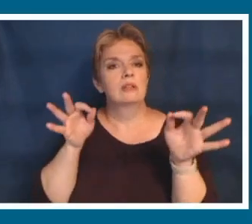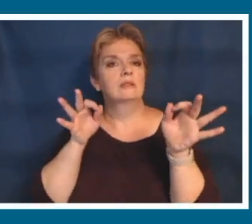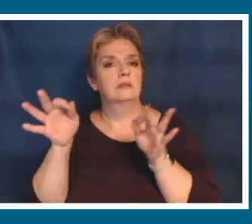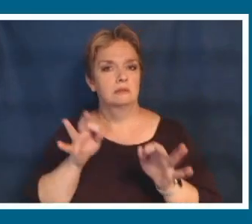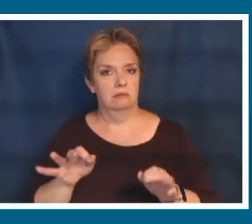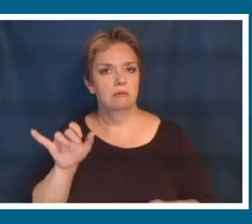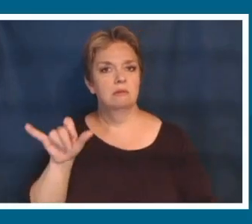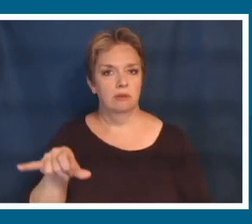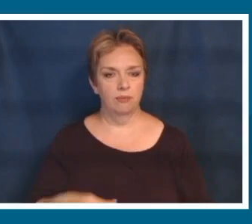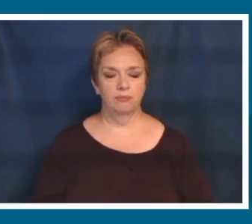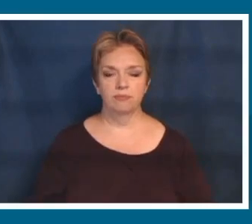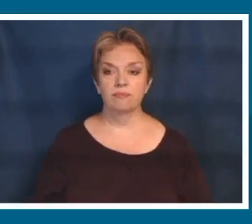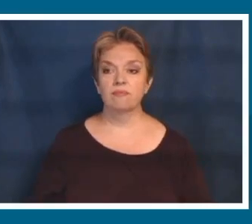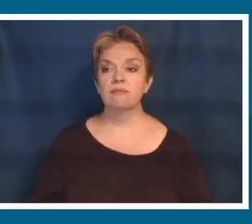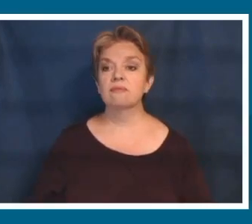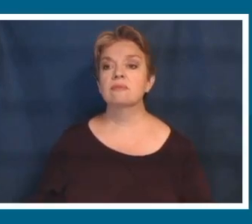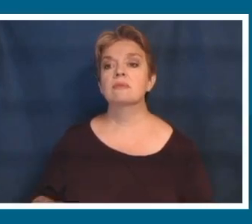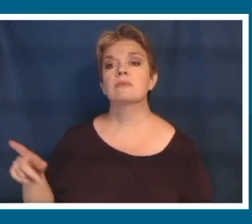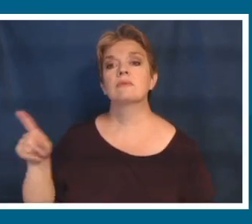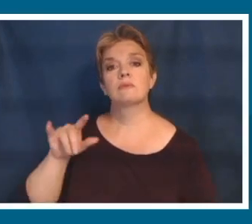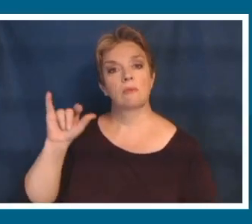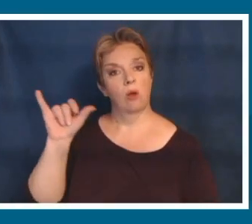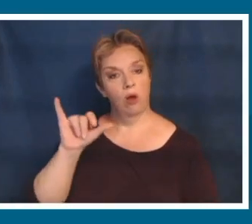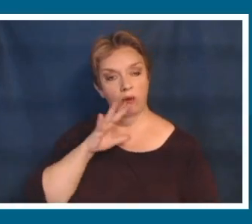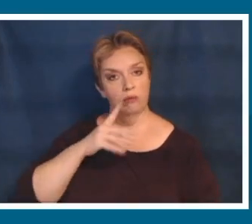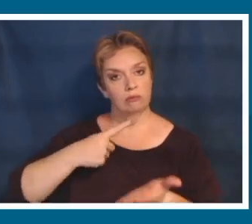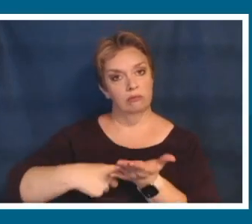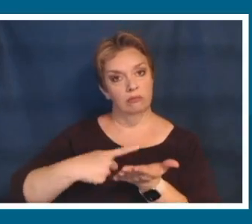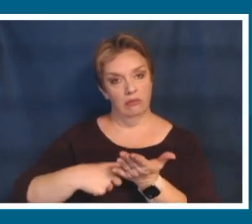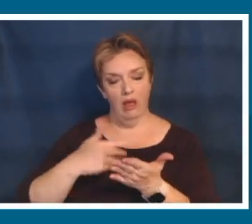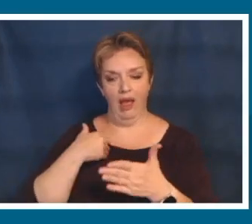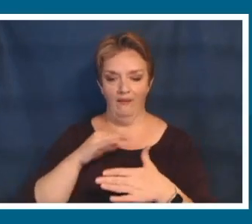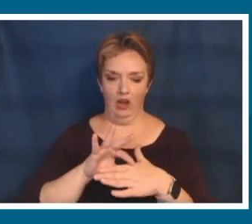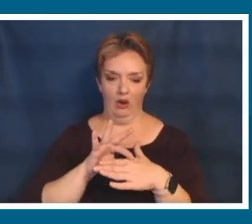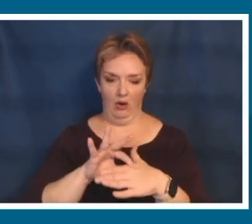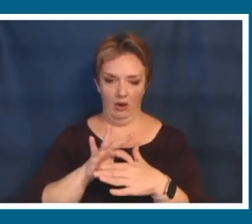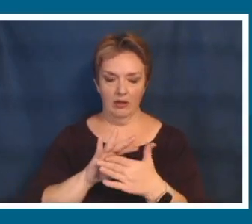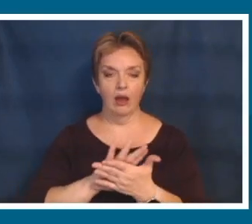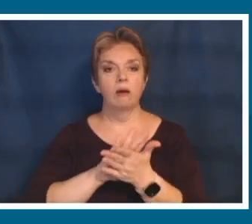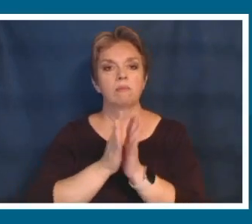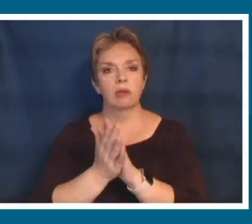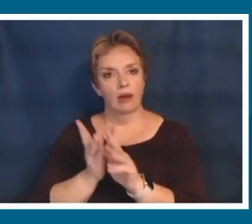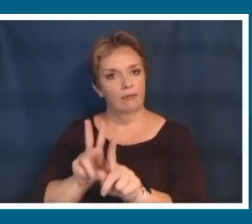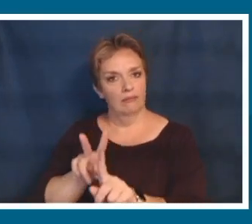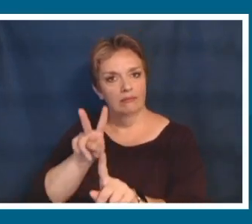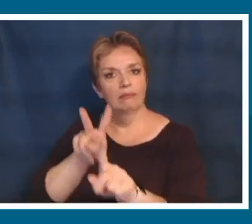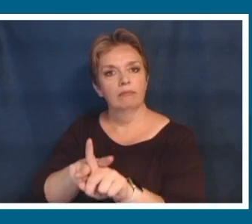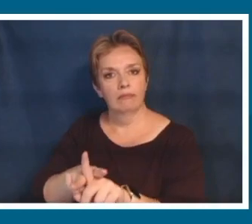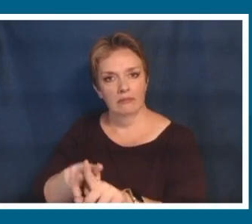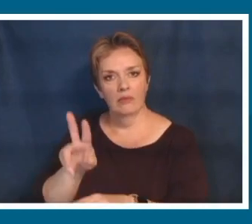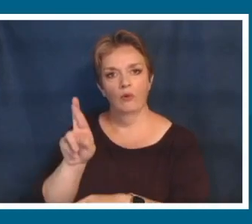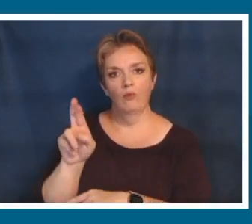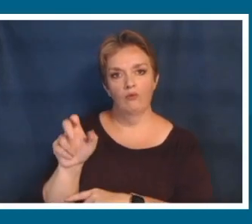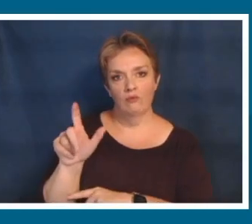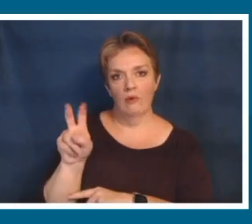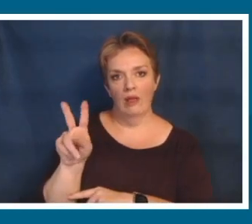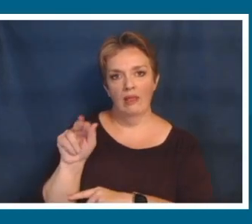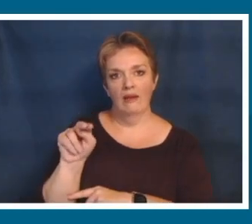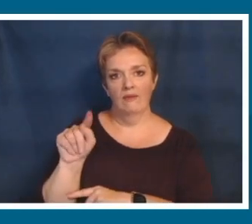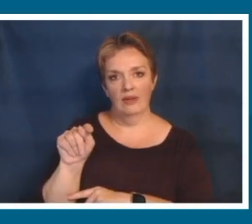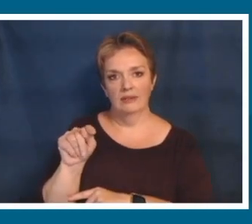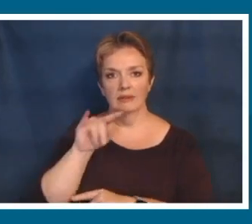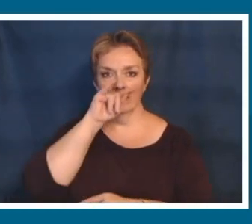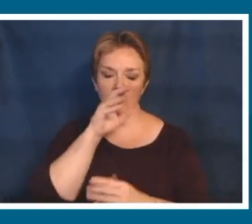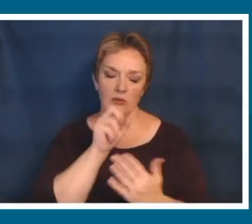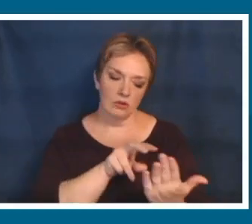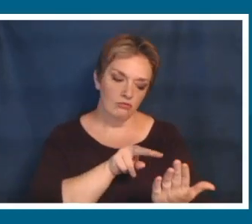also talked about the importance of making content relevant, again, so that kids see themselves. And just